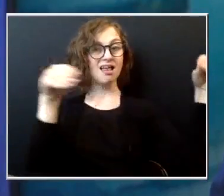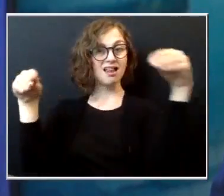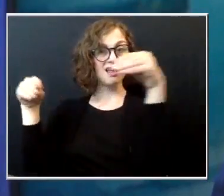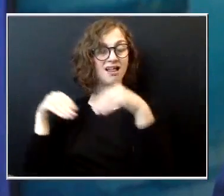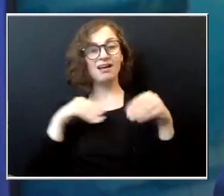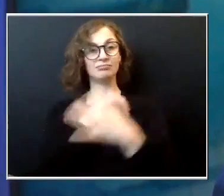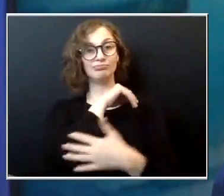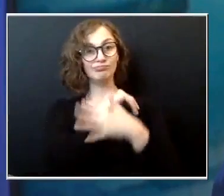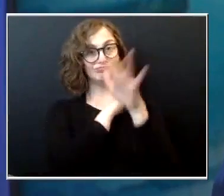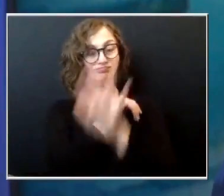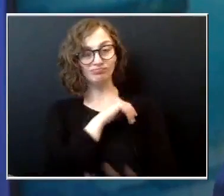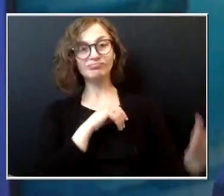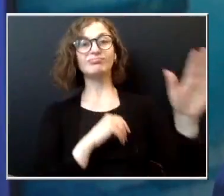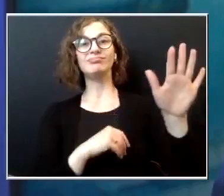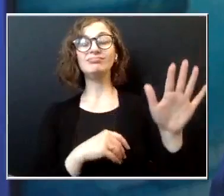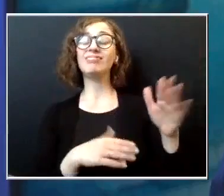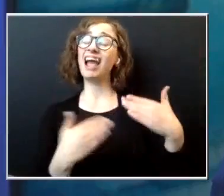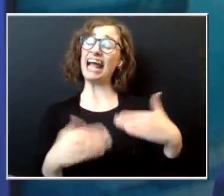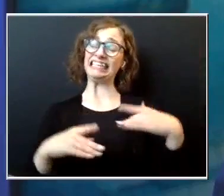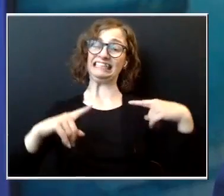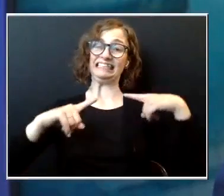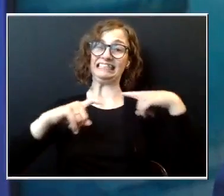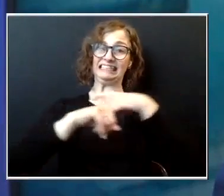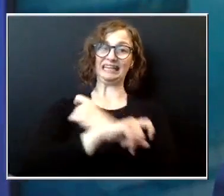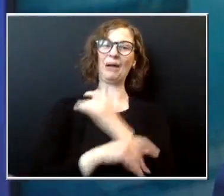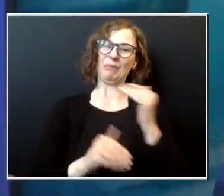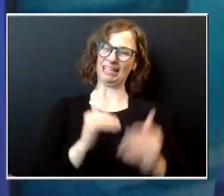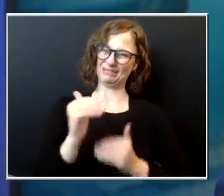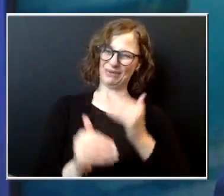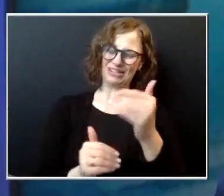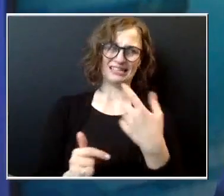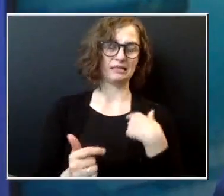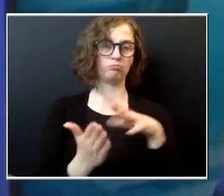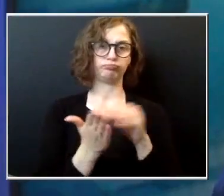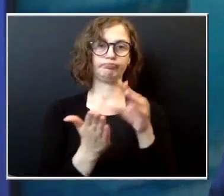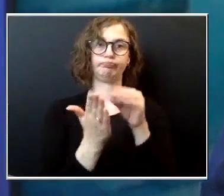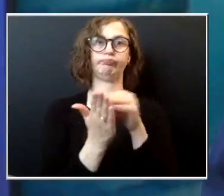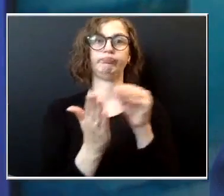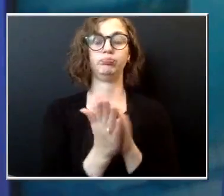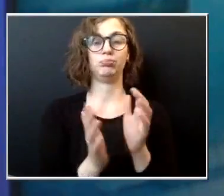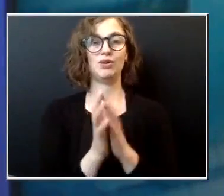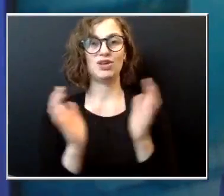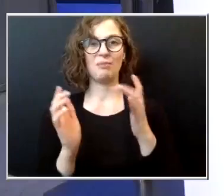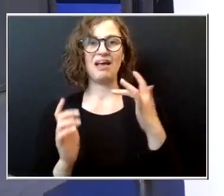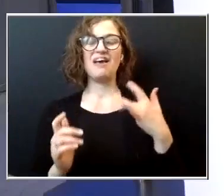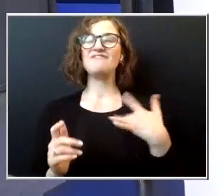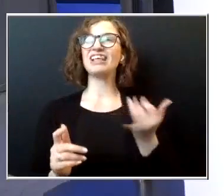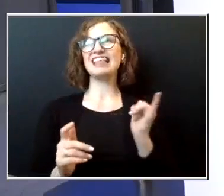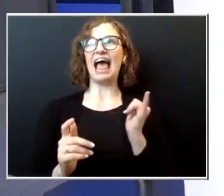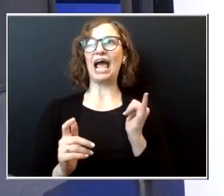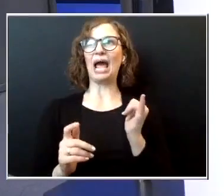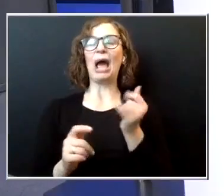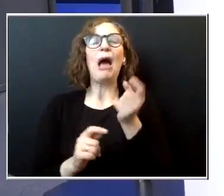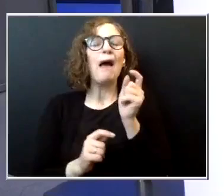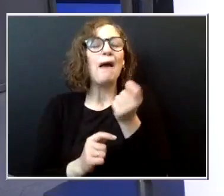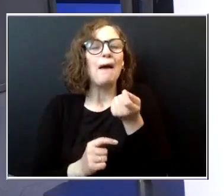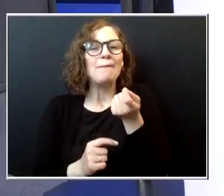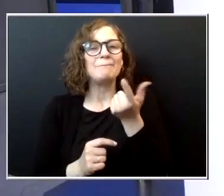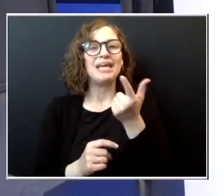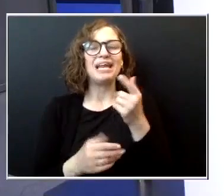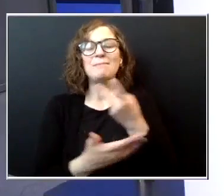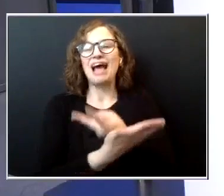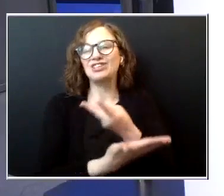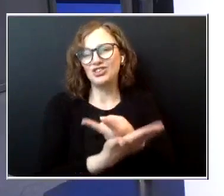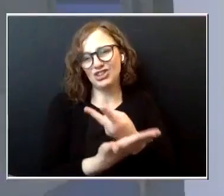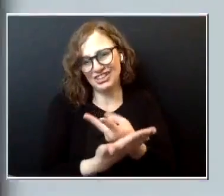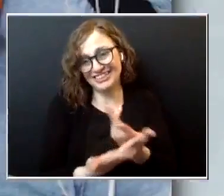complex. I'm learning so much. I feel like I'm getting a mini master's here. Yeah, I bet you do. I bet you do. So be